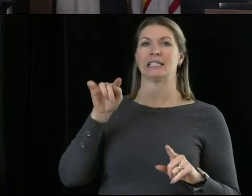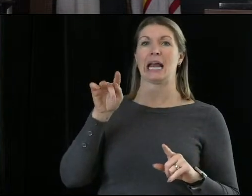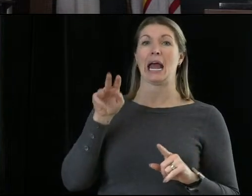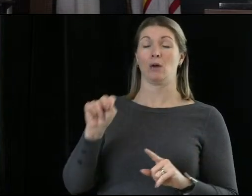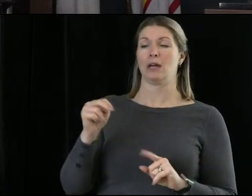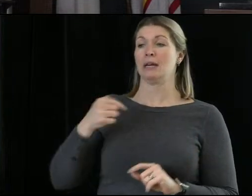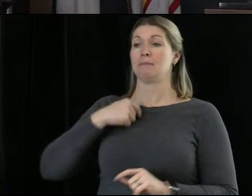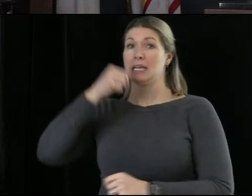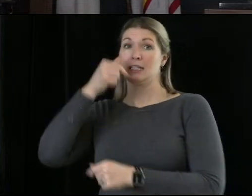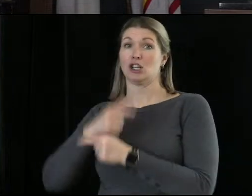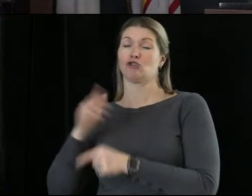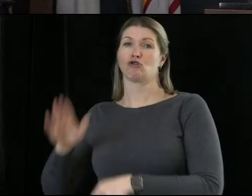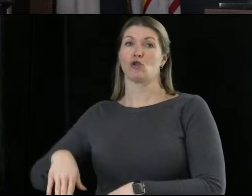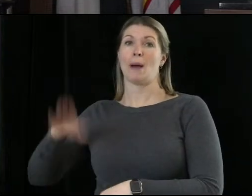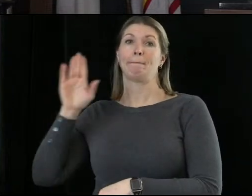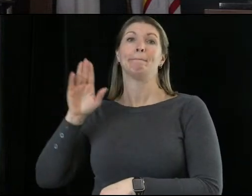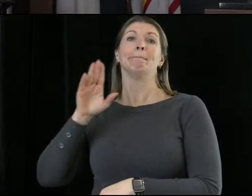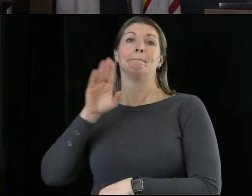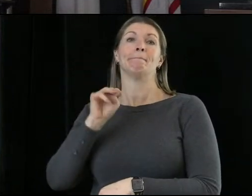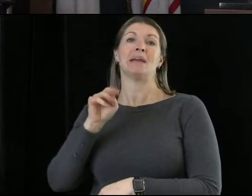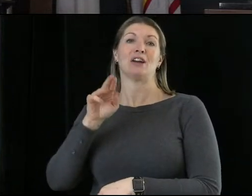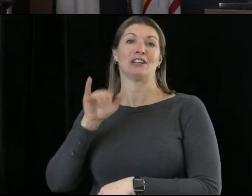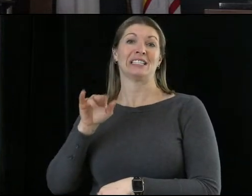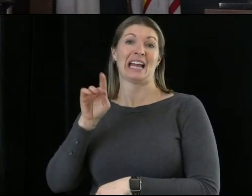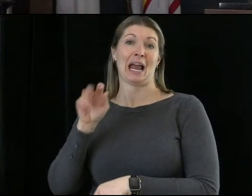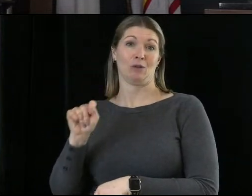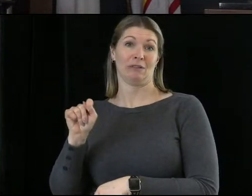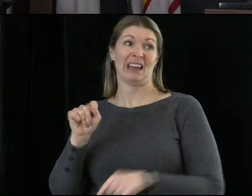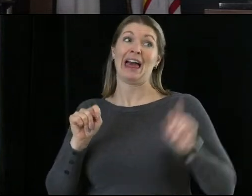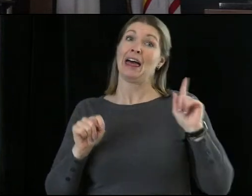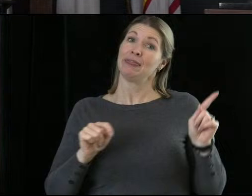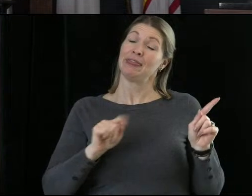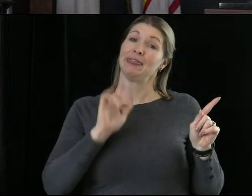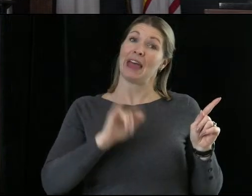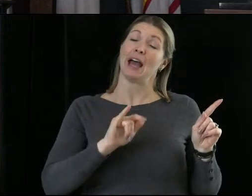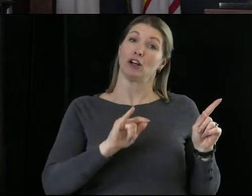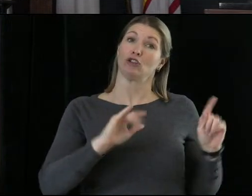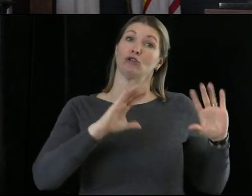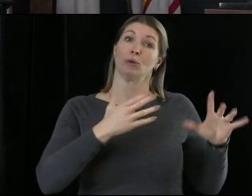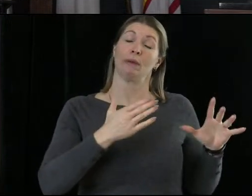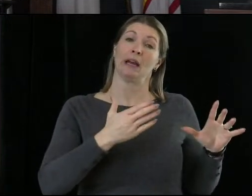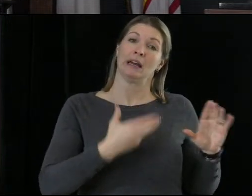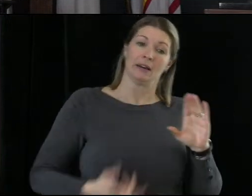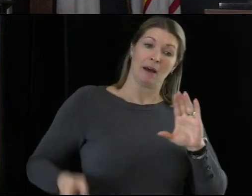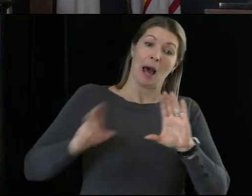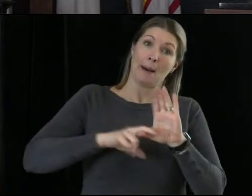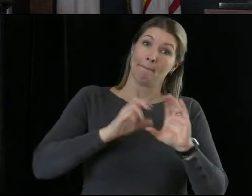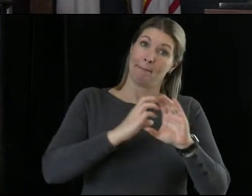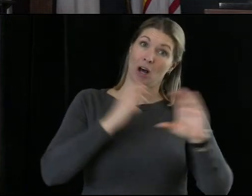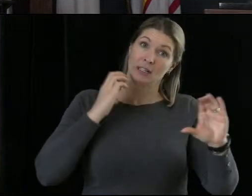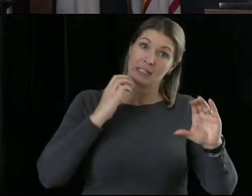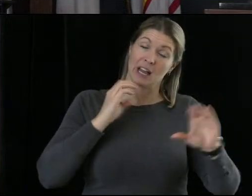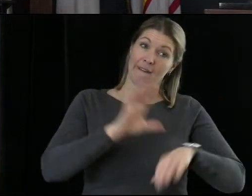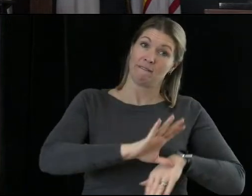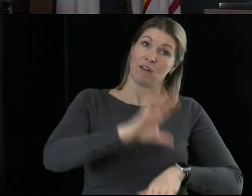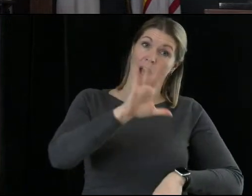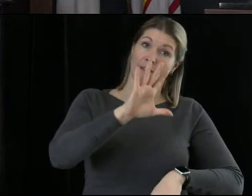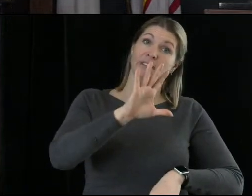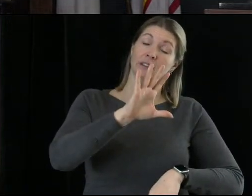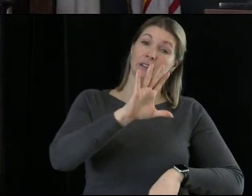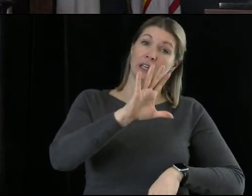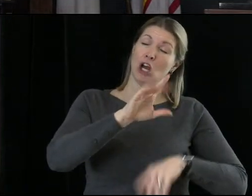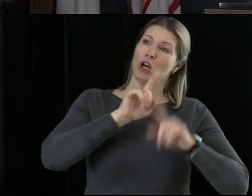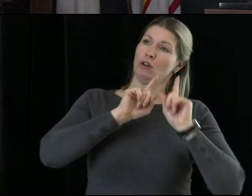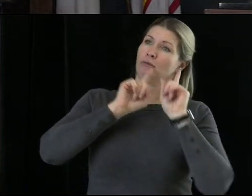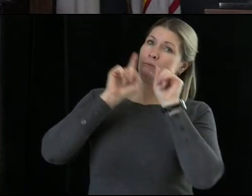of Marystown. This group got on a bus 5 o'clock in the morning in Marystown, drove all the way in